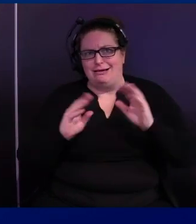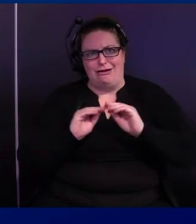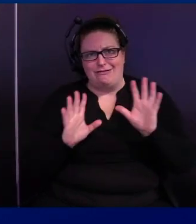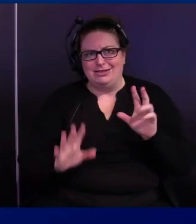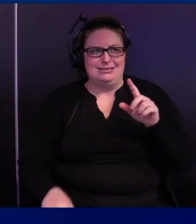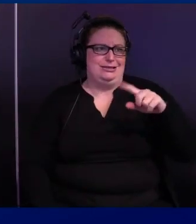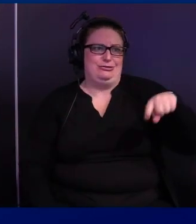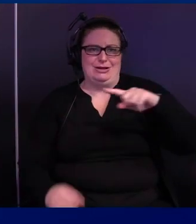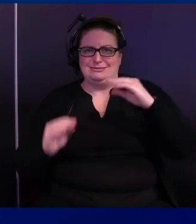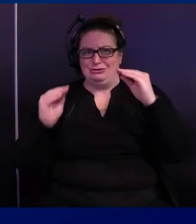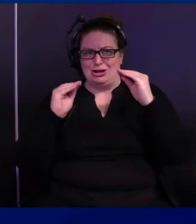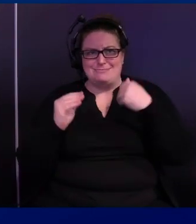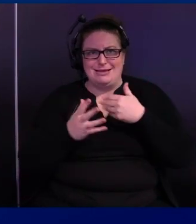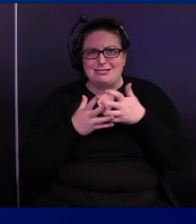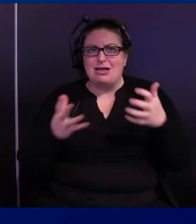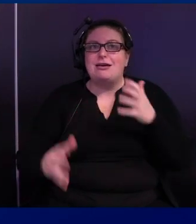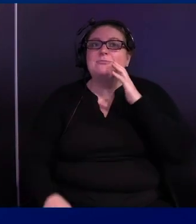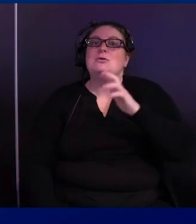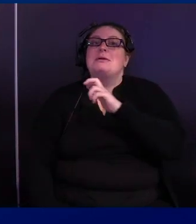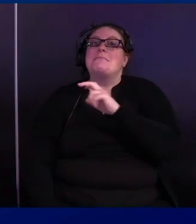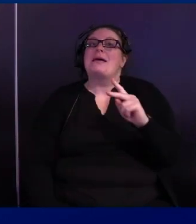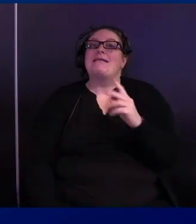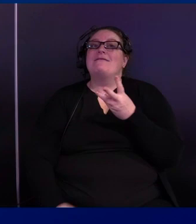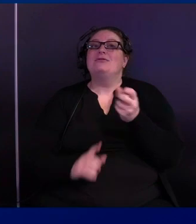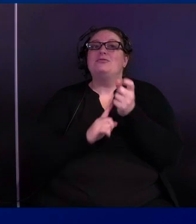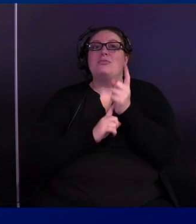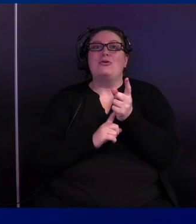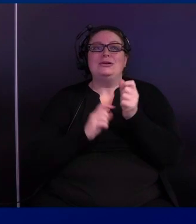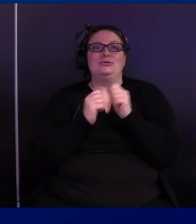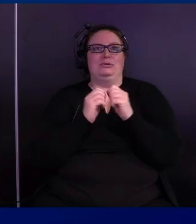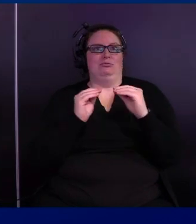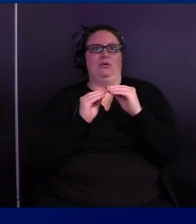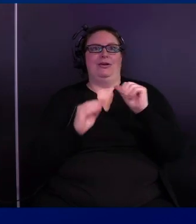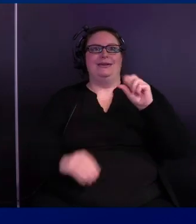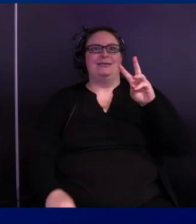lot. And we will be right back in a few moments with more